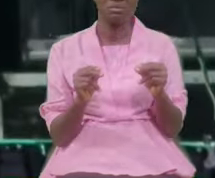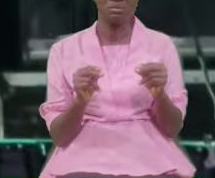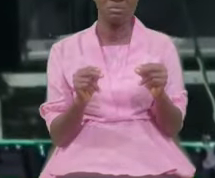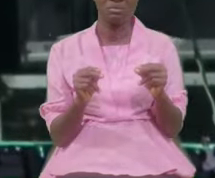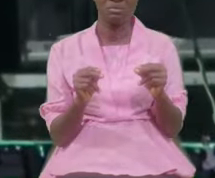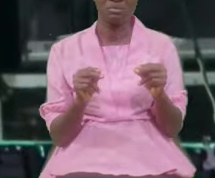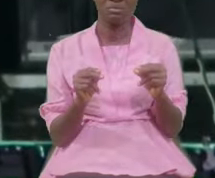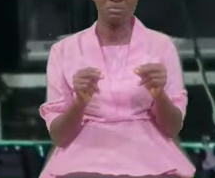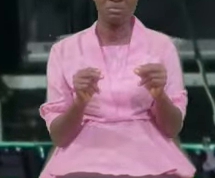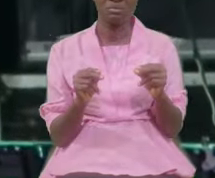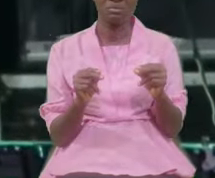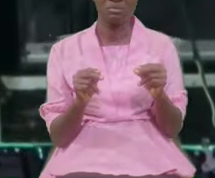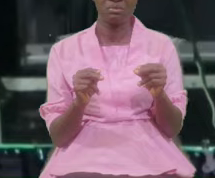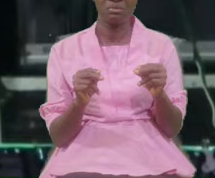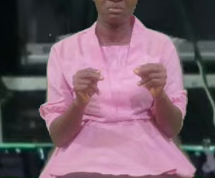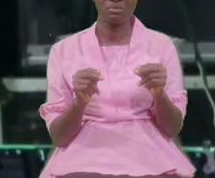toen